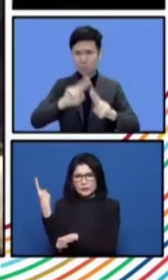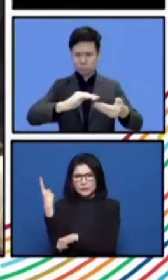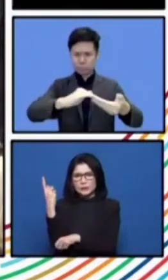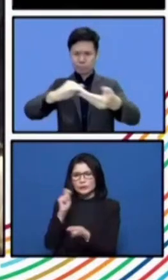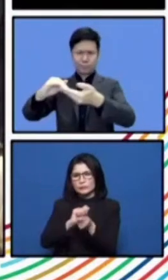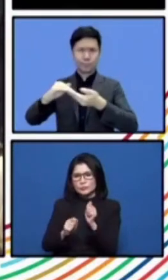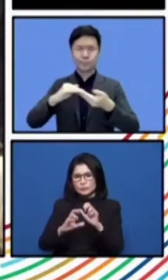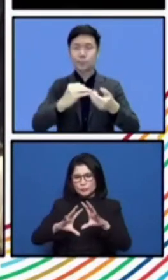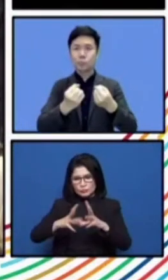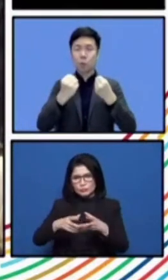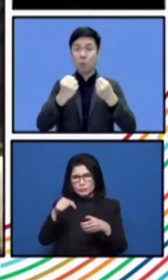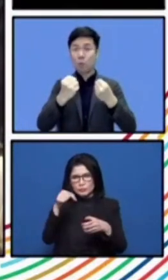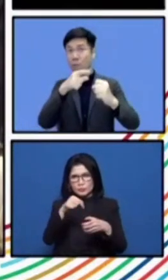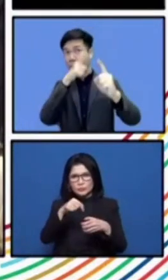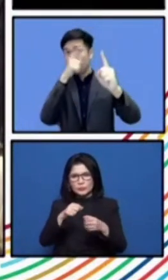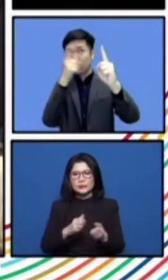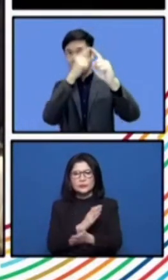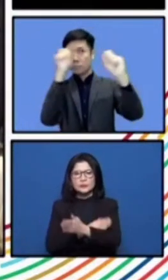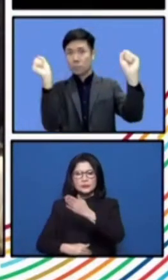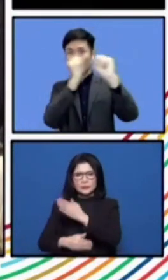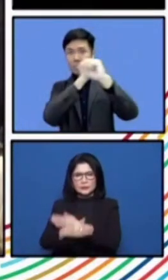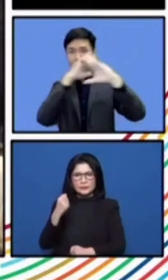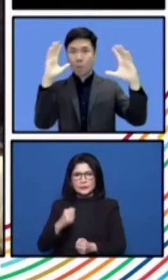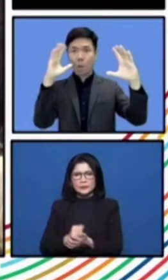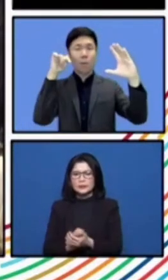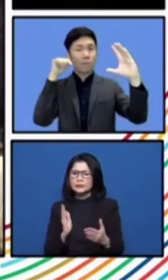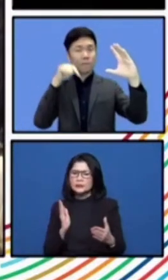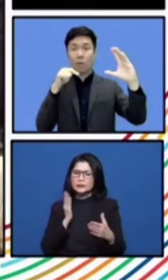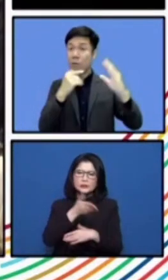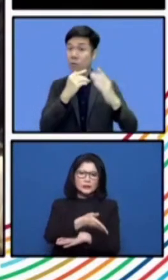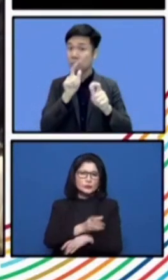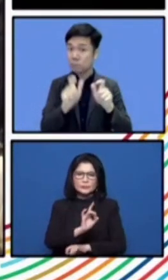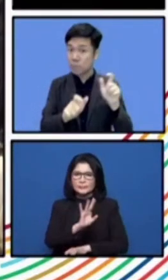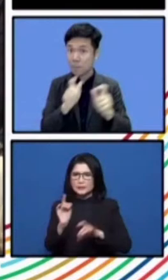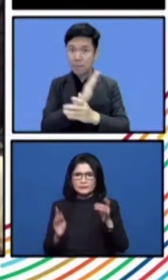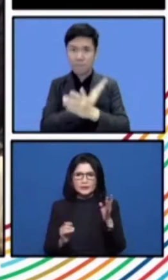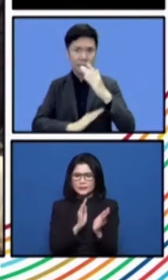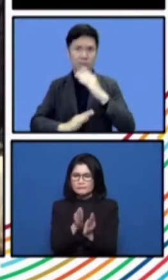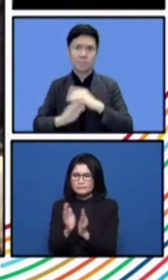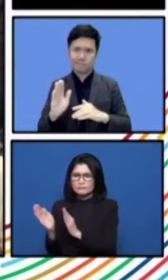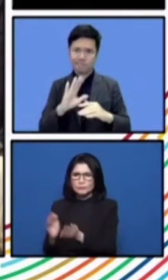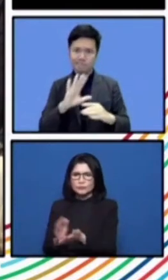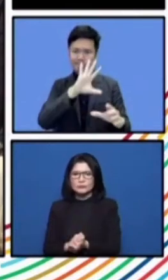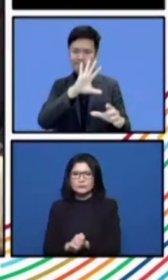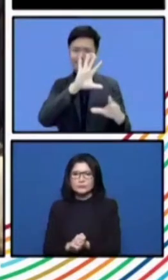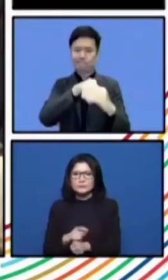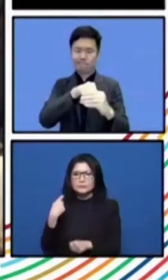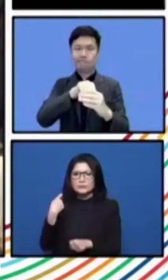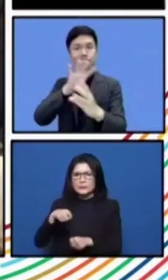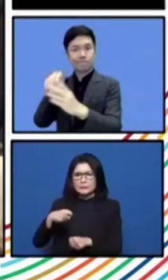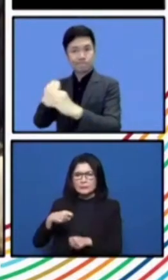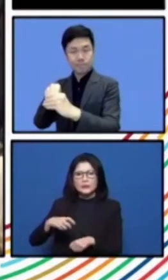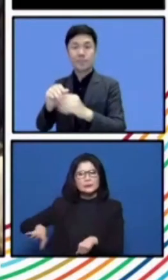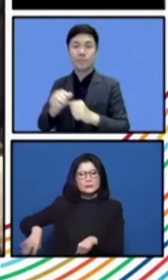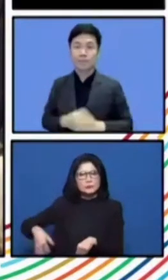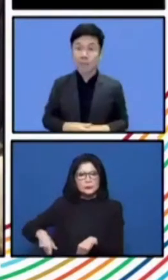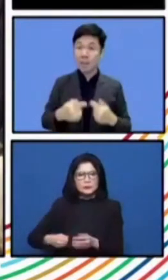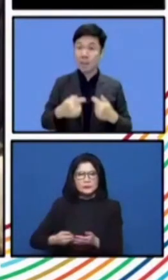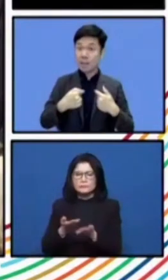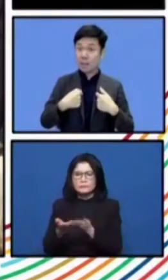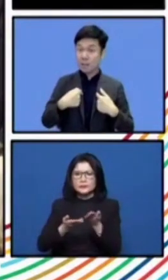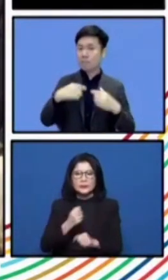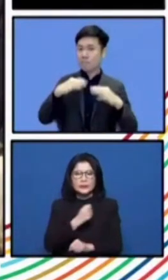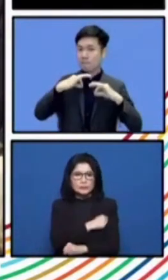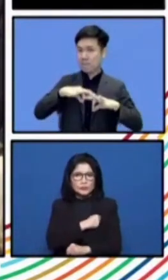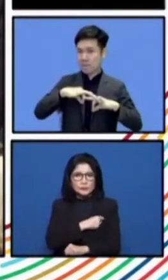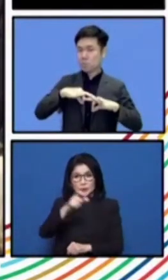disabilities are all inclusive in every sphere the ministry of family and Social Services of turkey has strived to